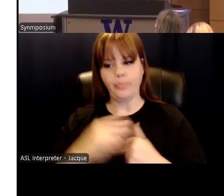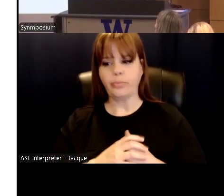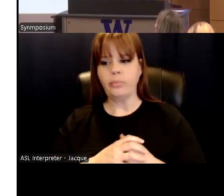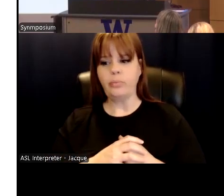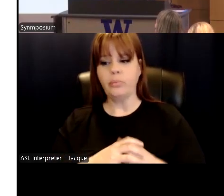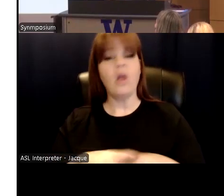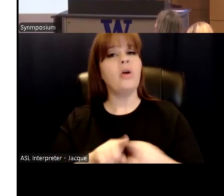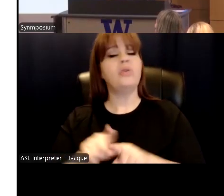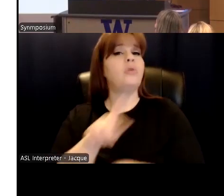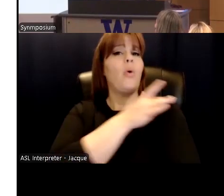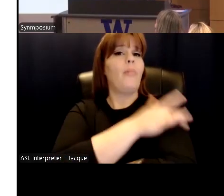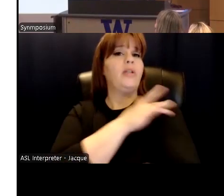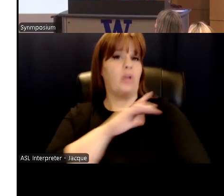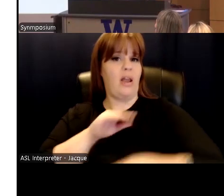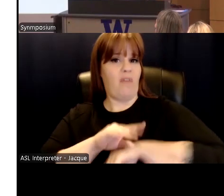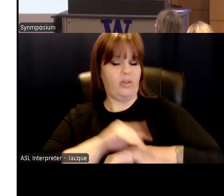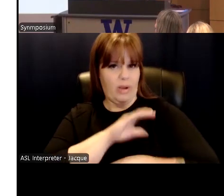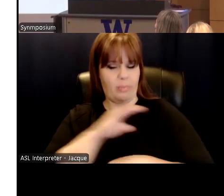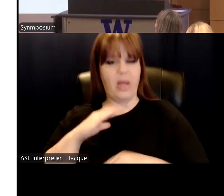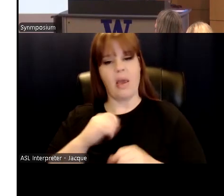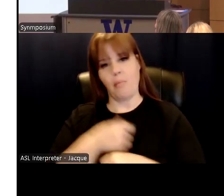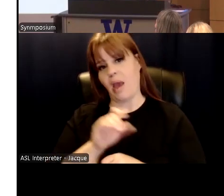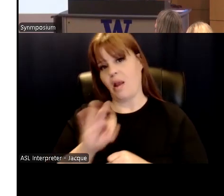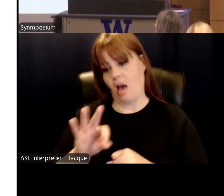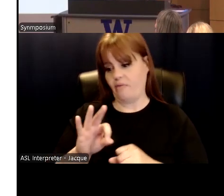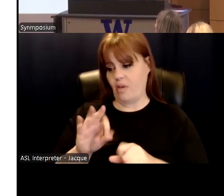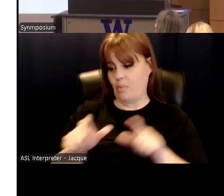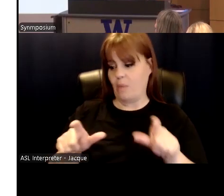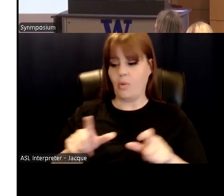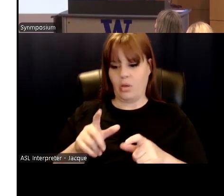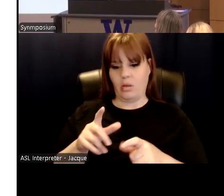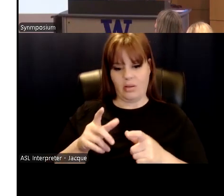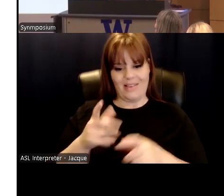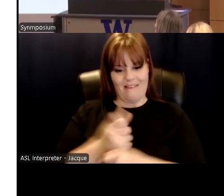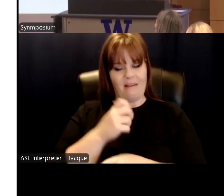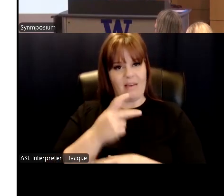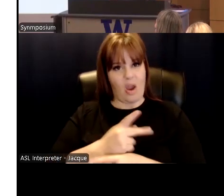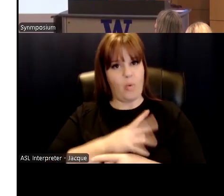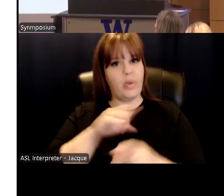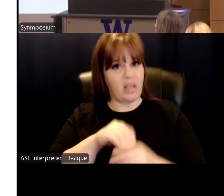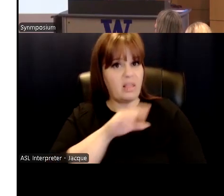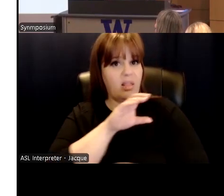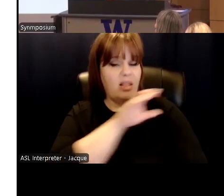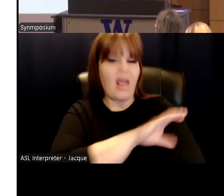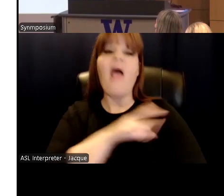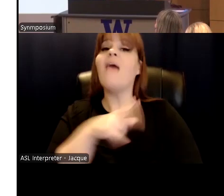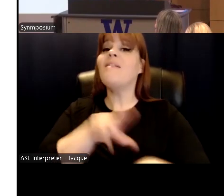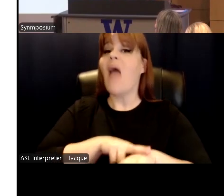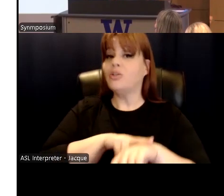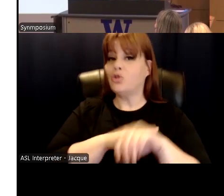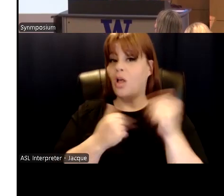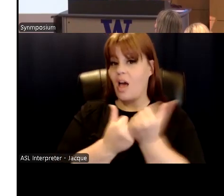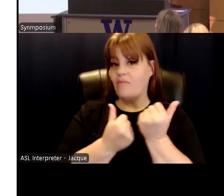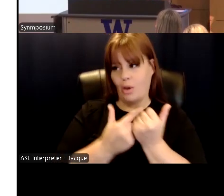patient advisory committee comprised of individuals that receive care in our clinic, as well as some of those national patient advocates that have been boots on the ground